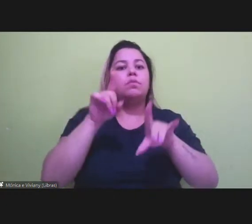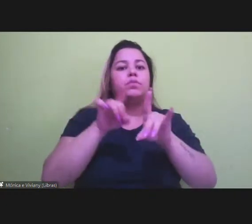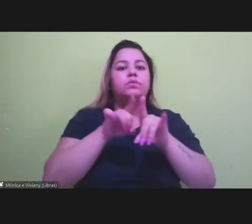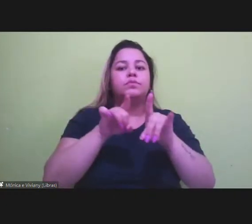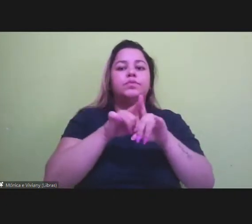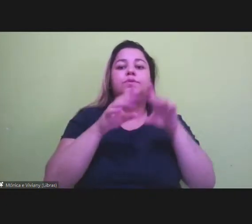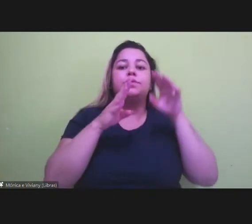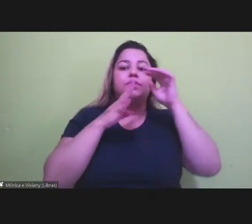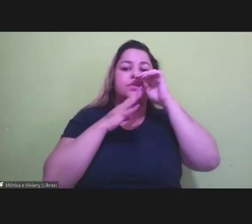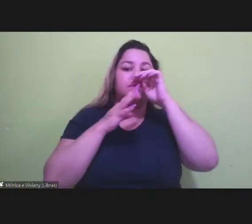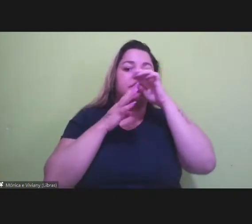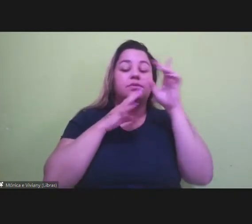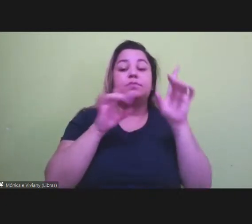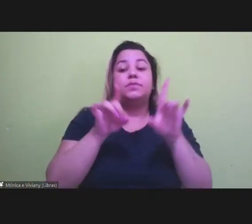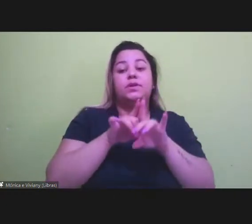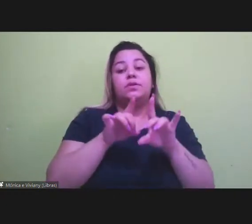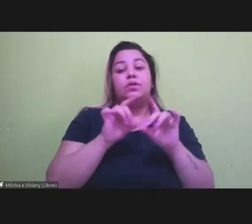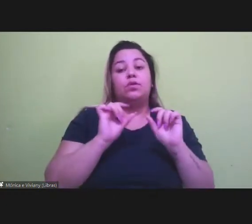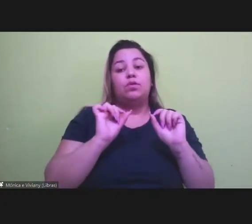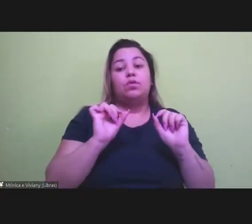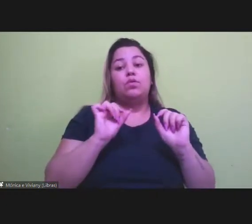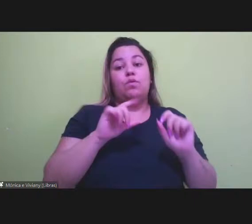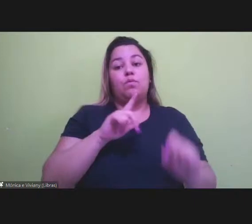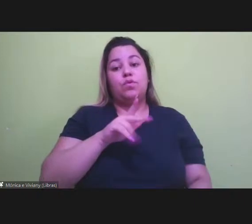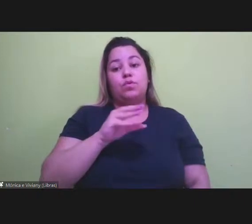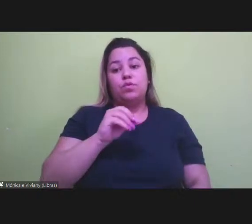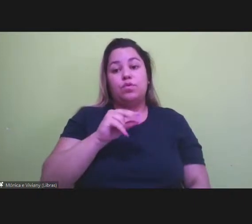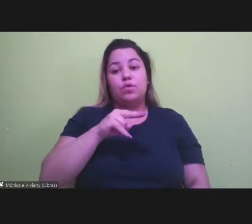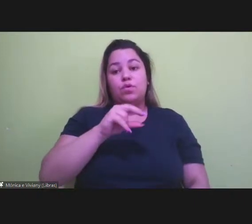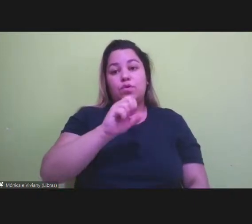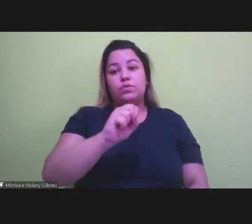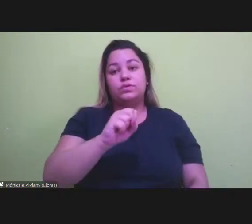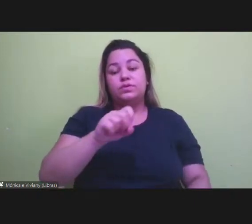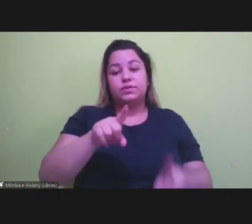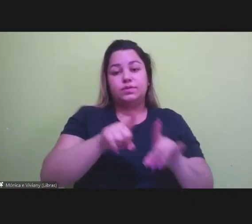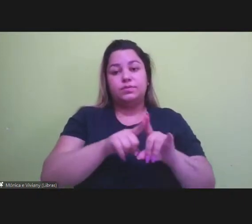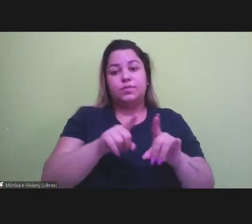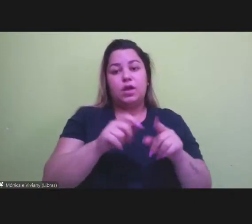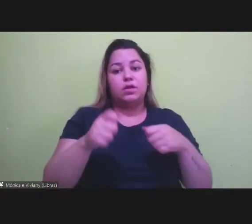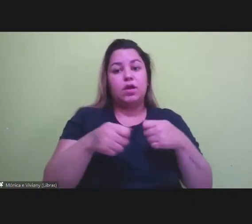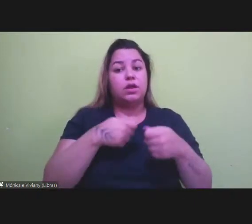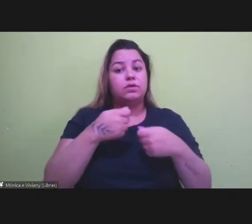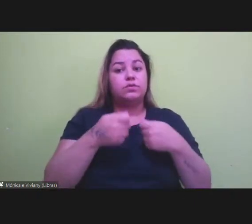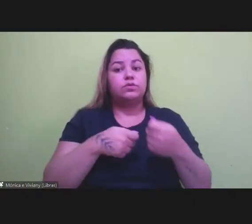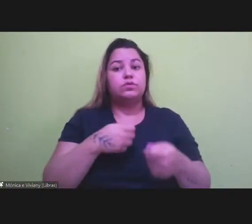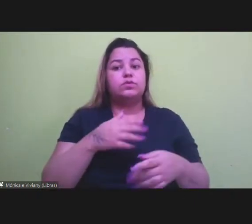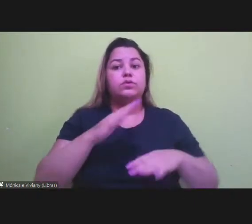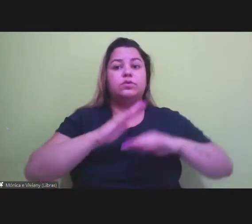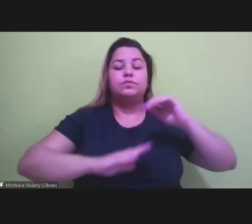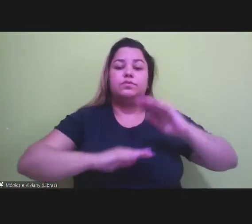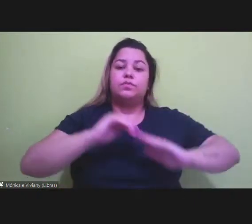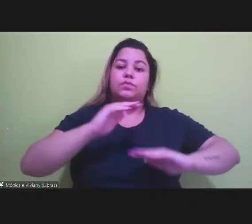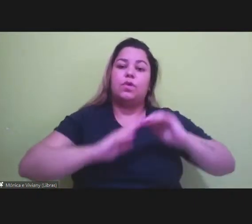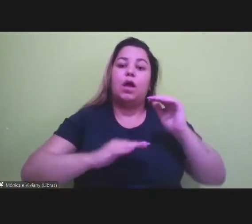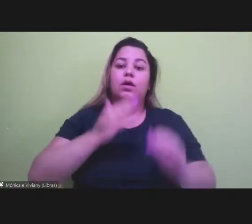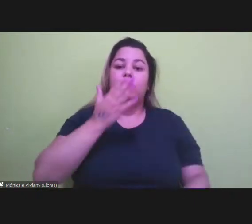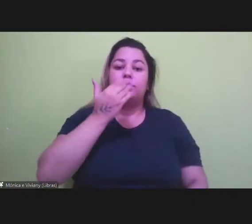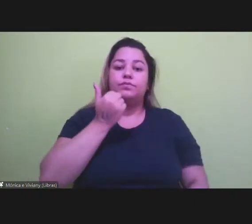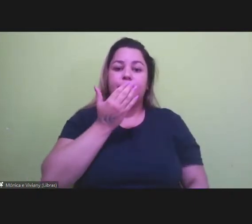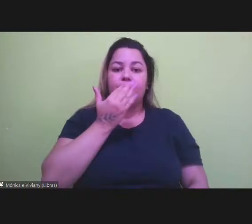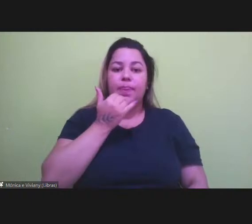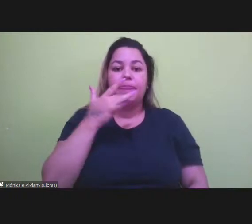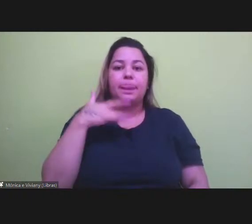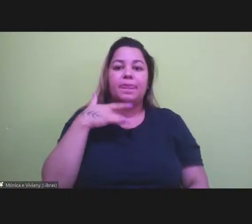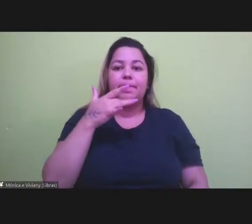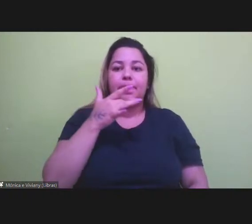determinants, and the recognition of primary care as a privileged locus to articulate actions for food